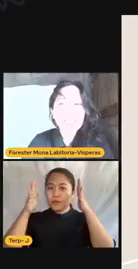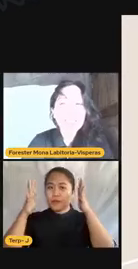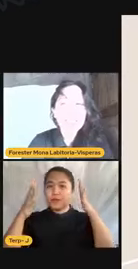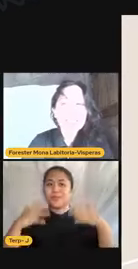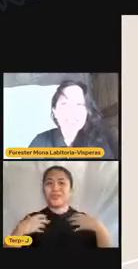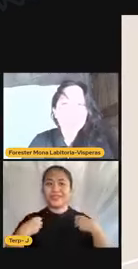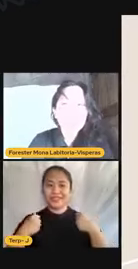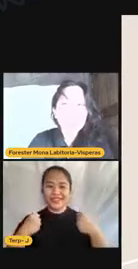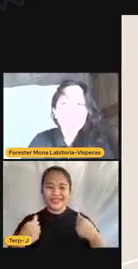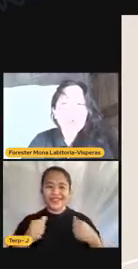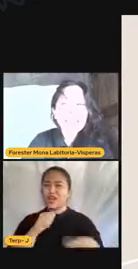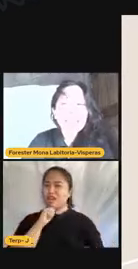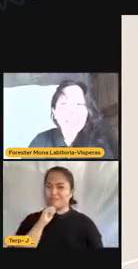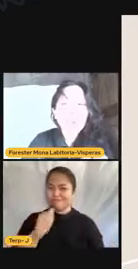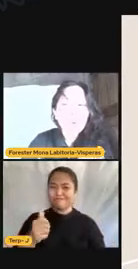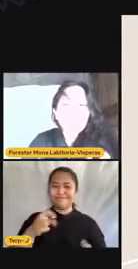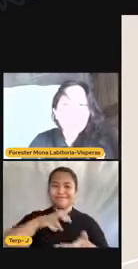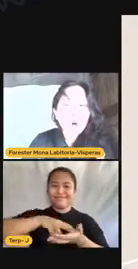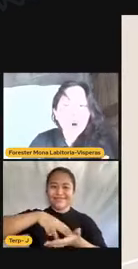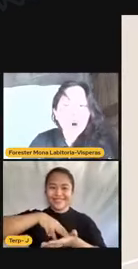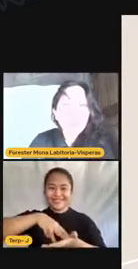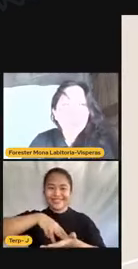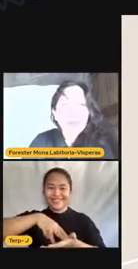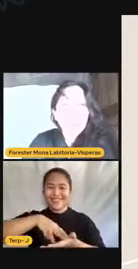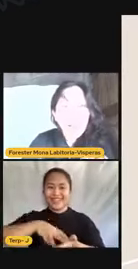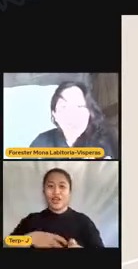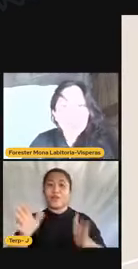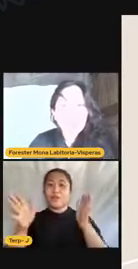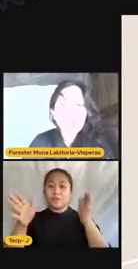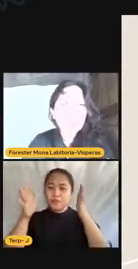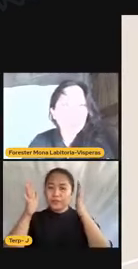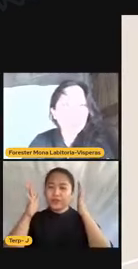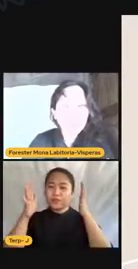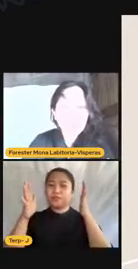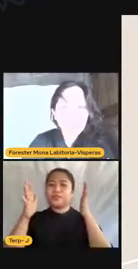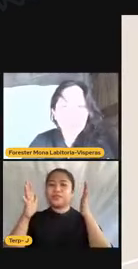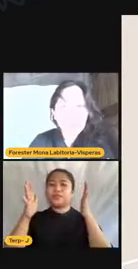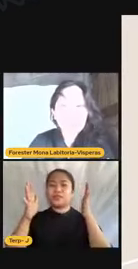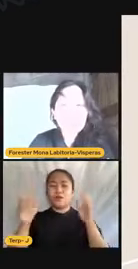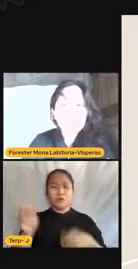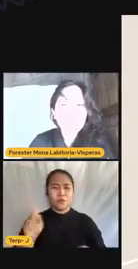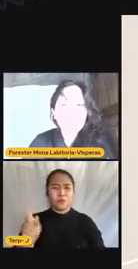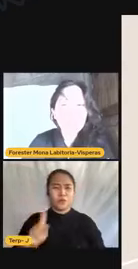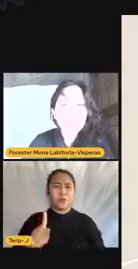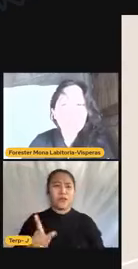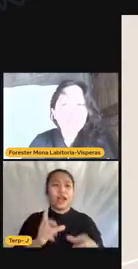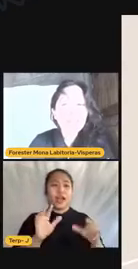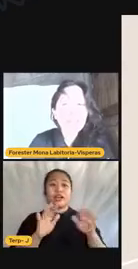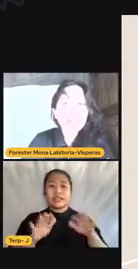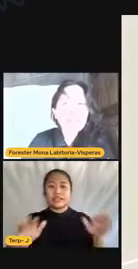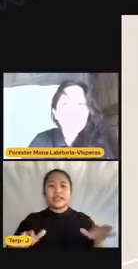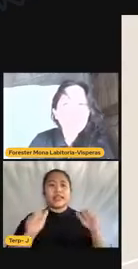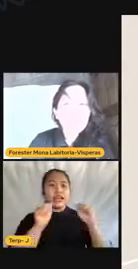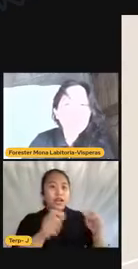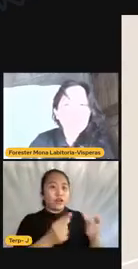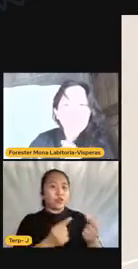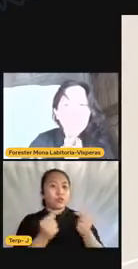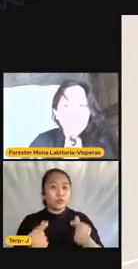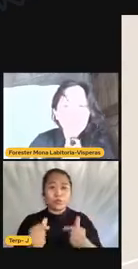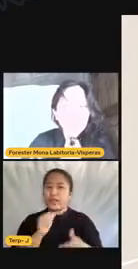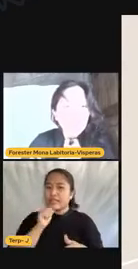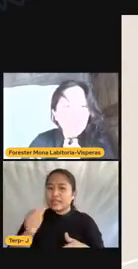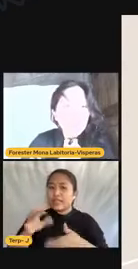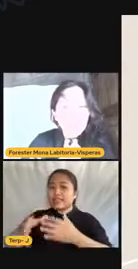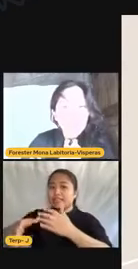your weaknesses. So I say focus on the capacity of our children and not the disability. See, after 3 years ako